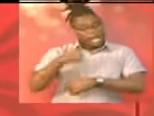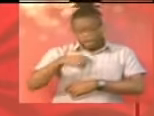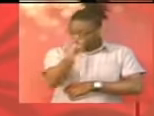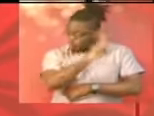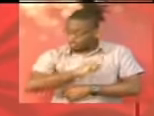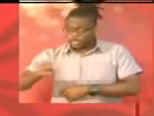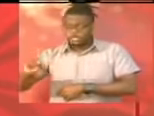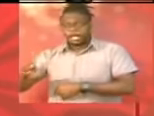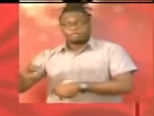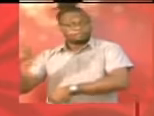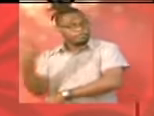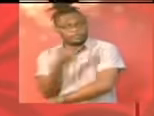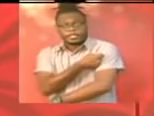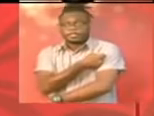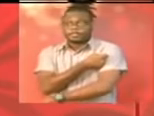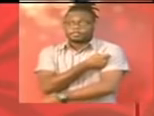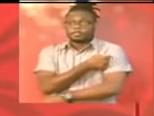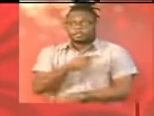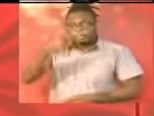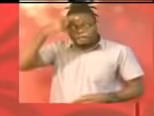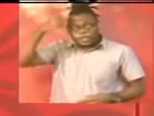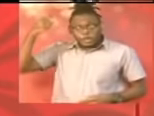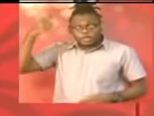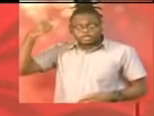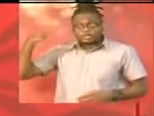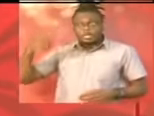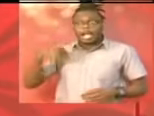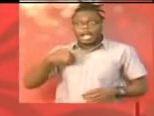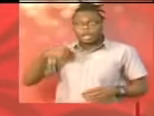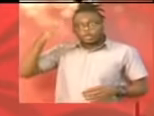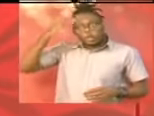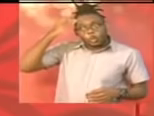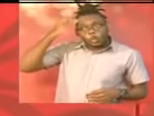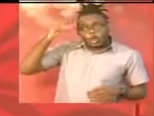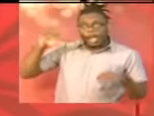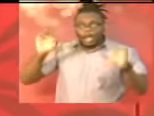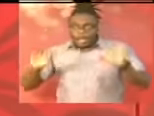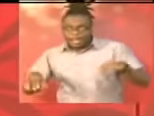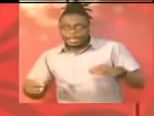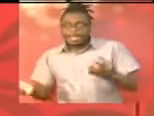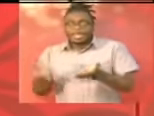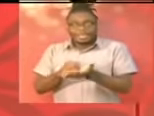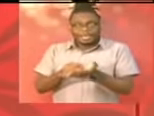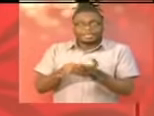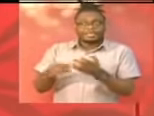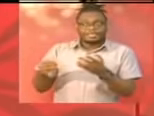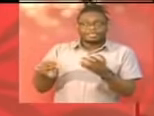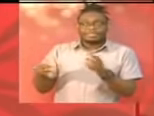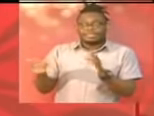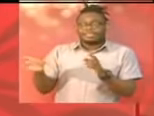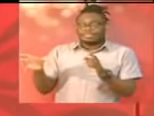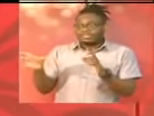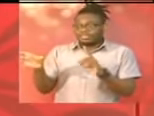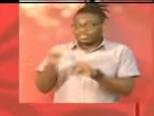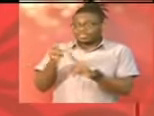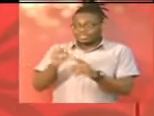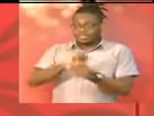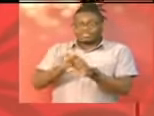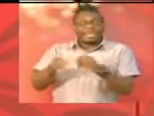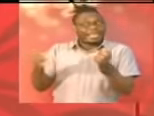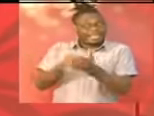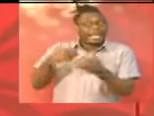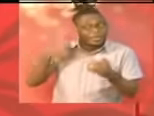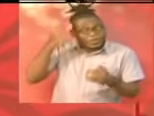of reinfection is well known and well documented. I was also aware that the vaccine is no silver bullet against